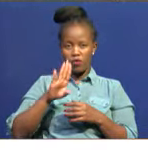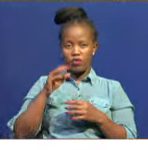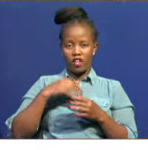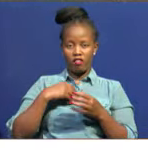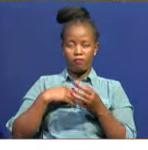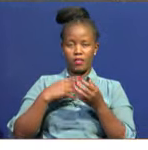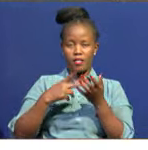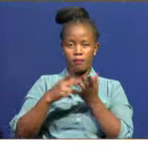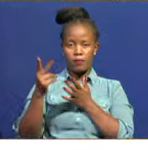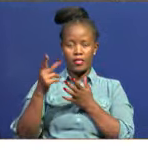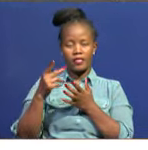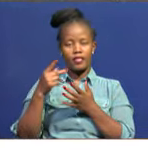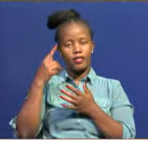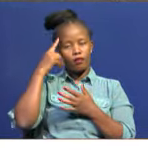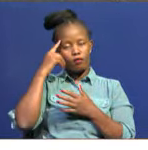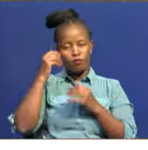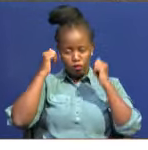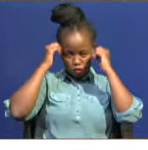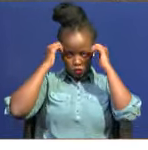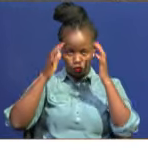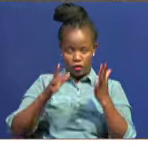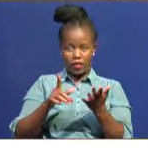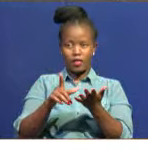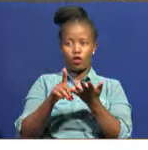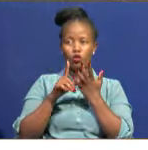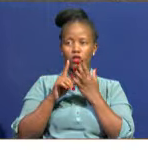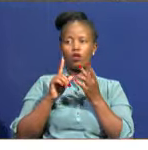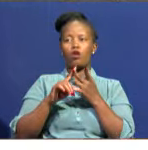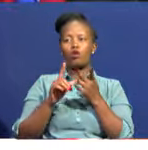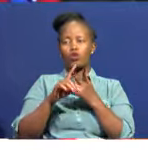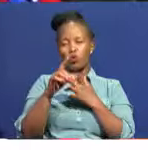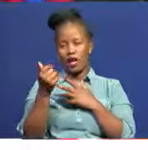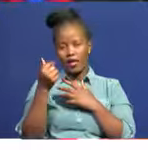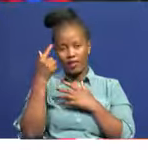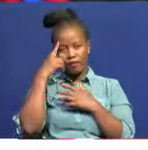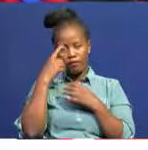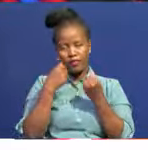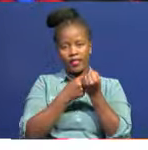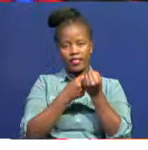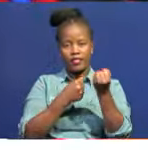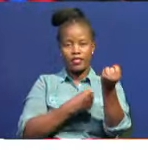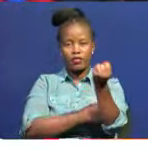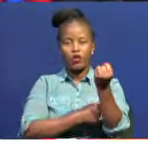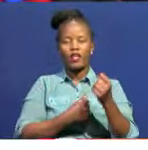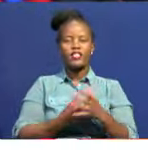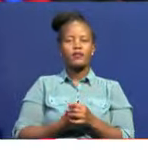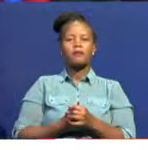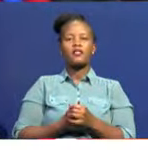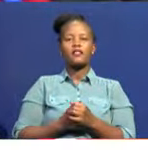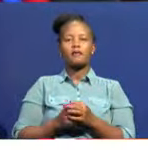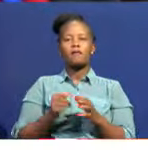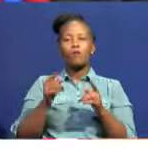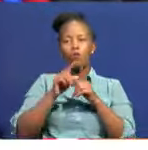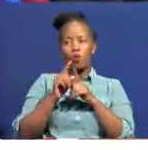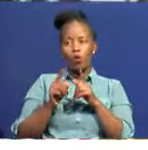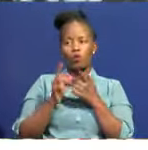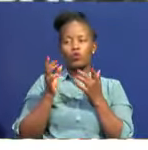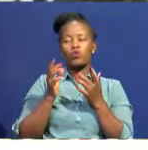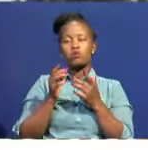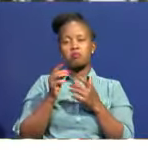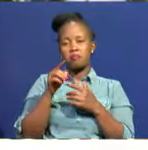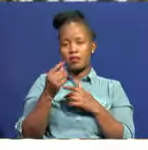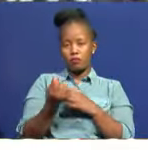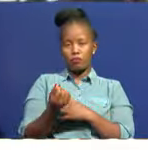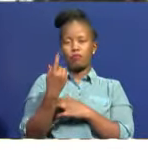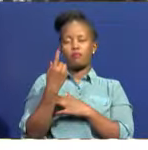students' loans and 2.8 billion shillings for scholarships. The latest developments also following Chief Justice Martha